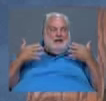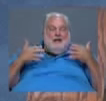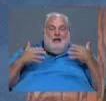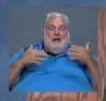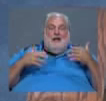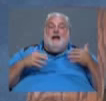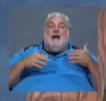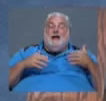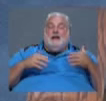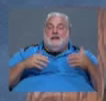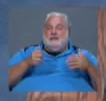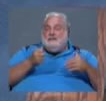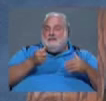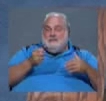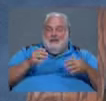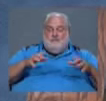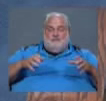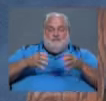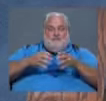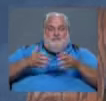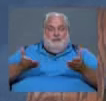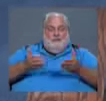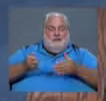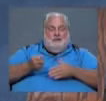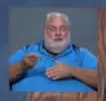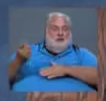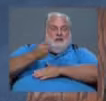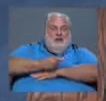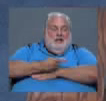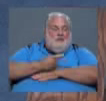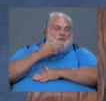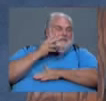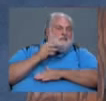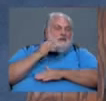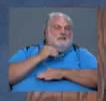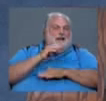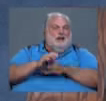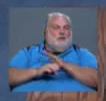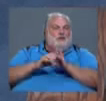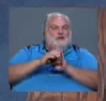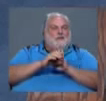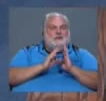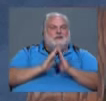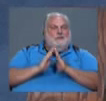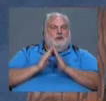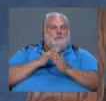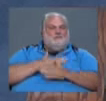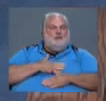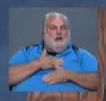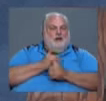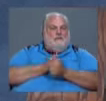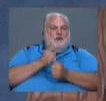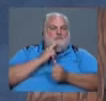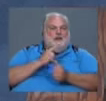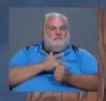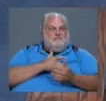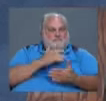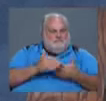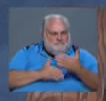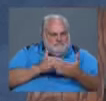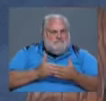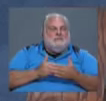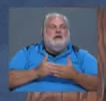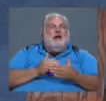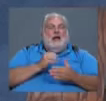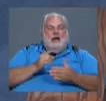been here for a couple days, and we've gotten to experience the character of the city, and we really appreciate it. Everybody has been very gracious hosts, and